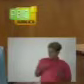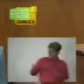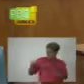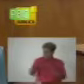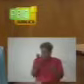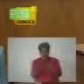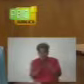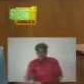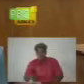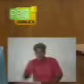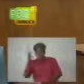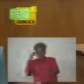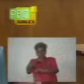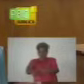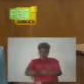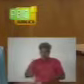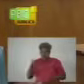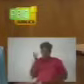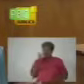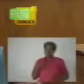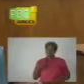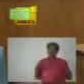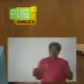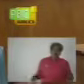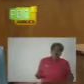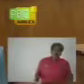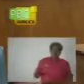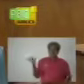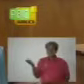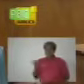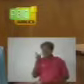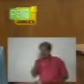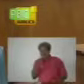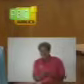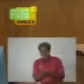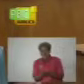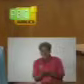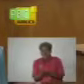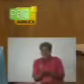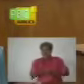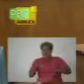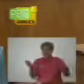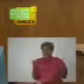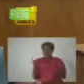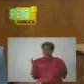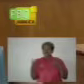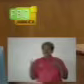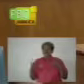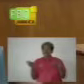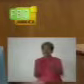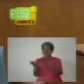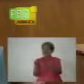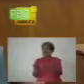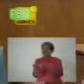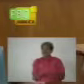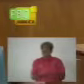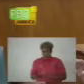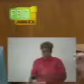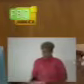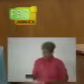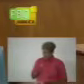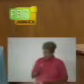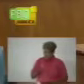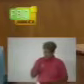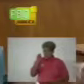nine night, birthday party, punch chicken, any small event. So when you put